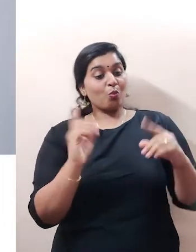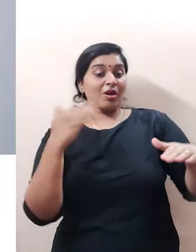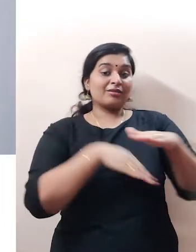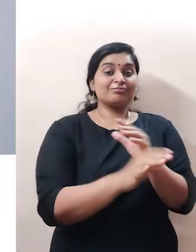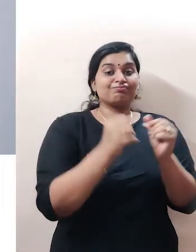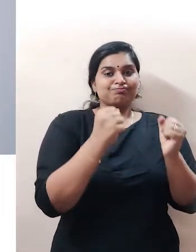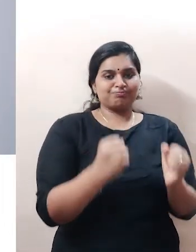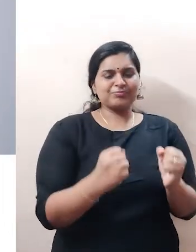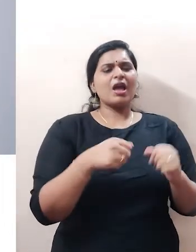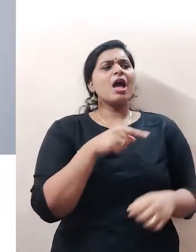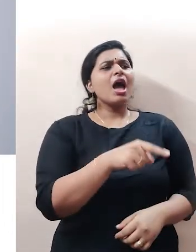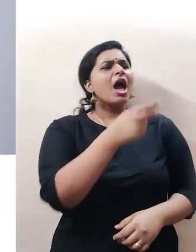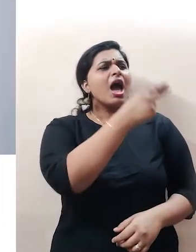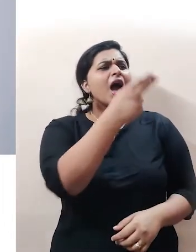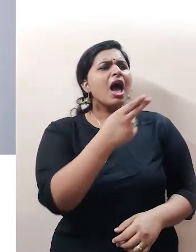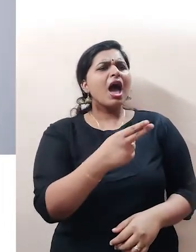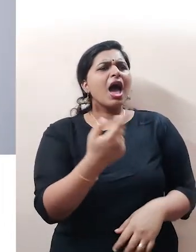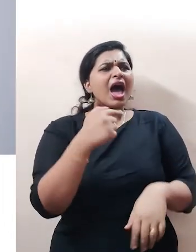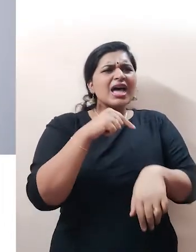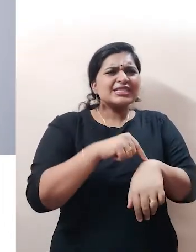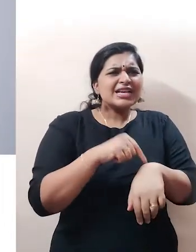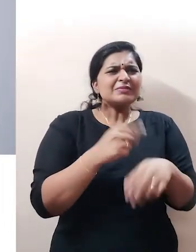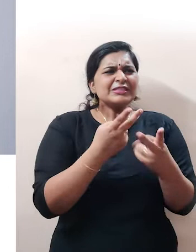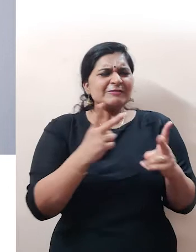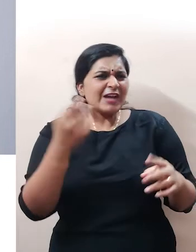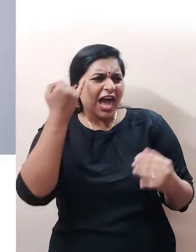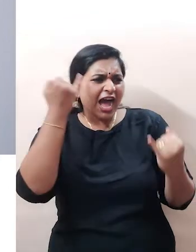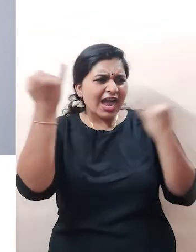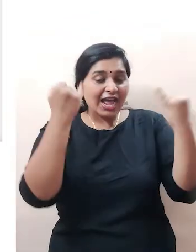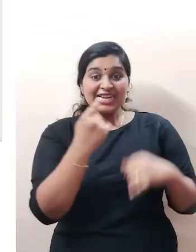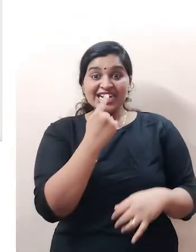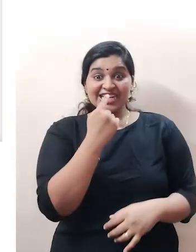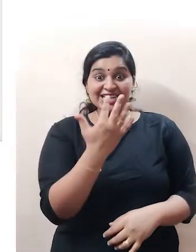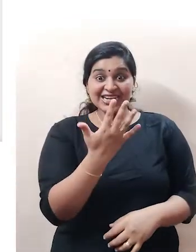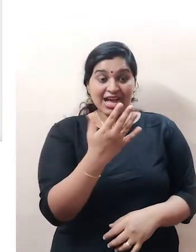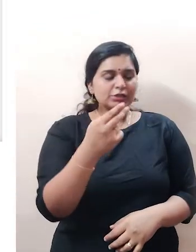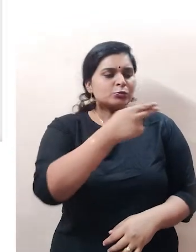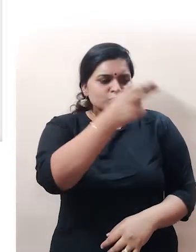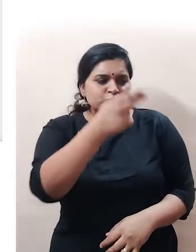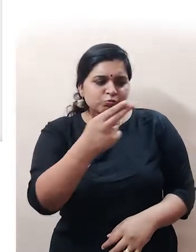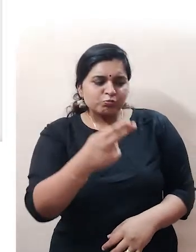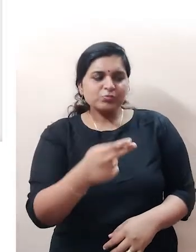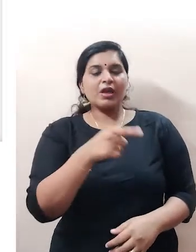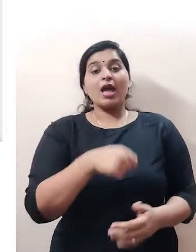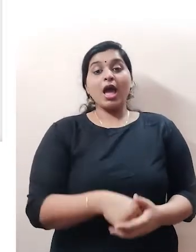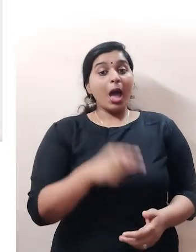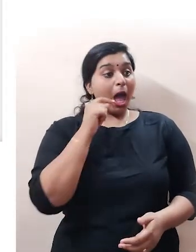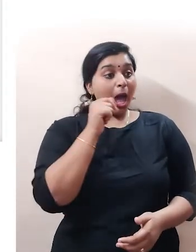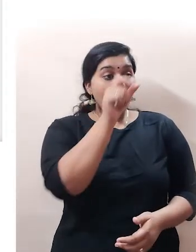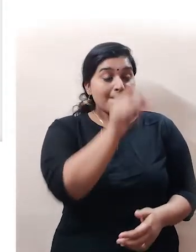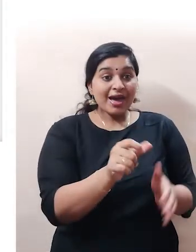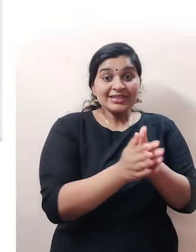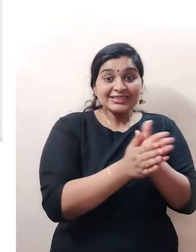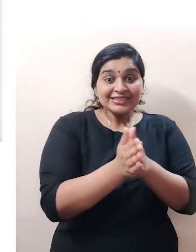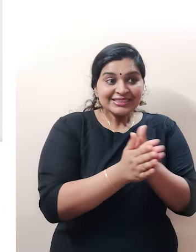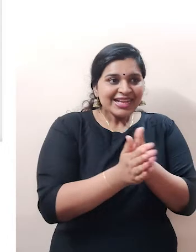a time when he was experimenting with the reverse glass painting technique. He was particularly interested in the kitsch